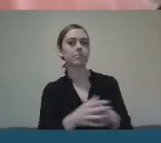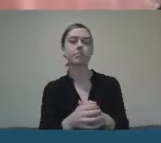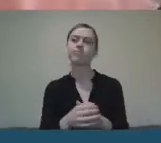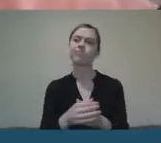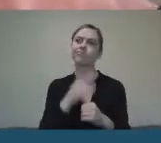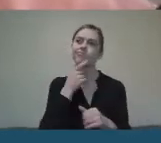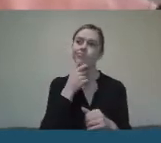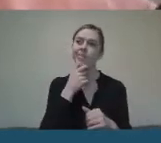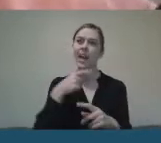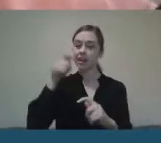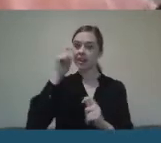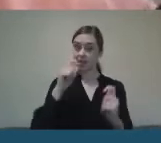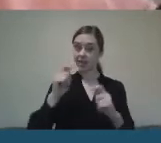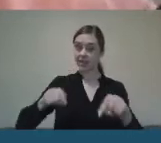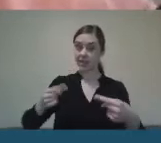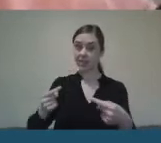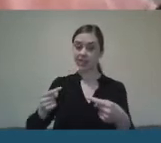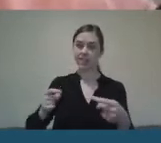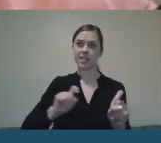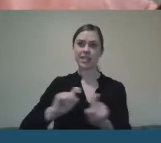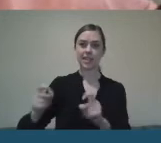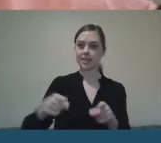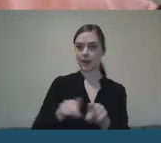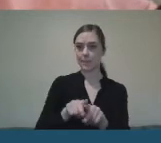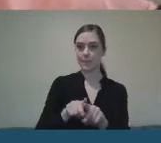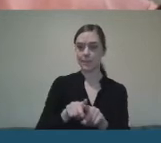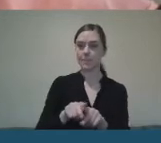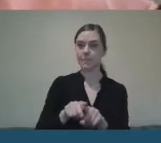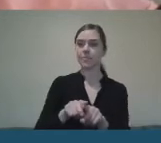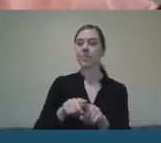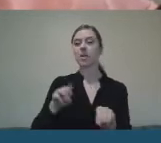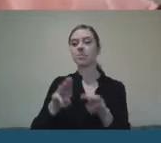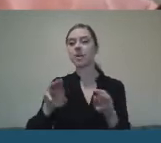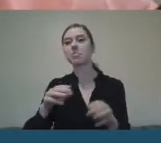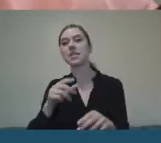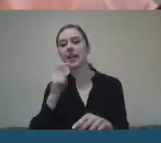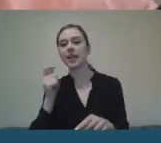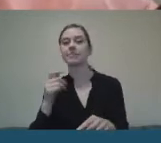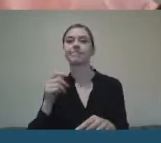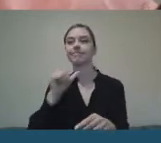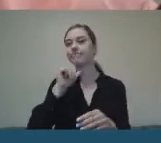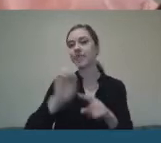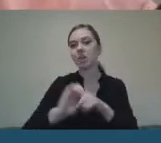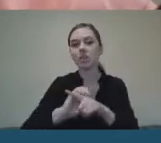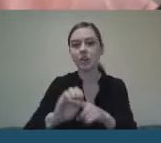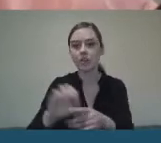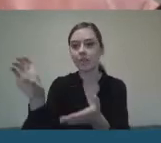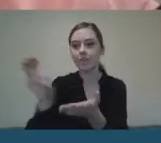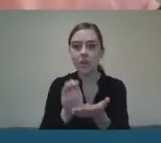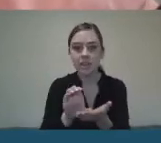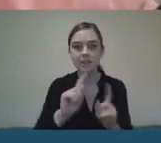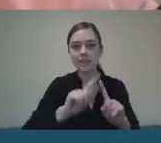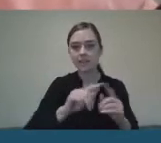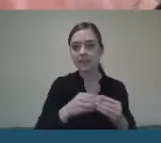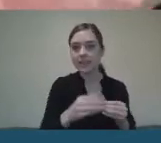I think the challenges are kind of still the same, you know, like, you know, people would say, you know, lack of funding, you know, for different things, because I think what people